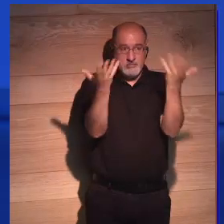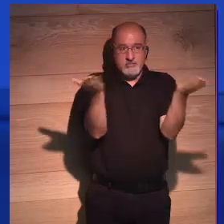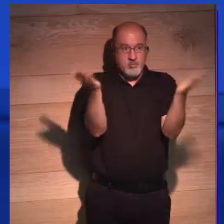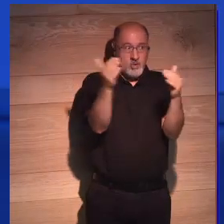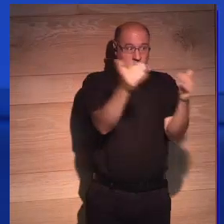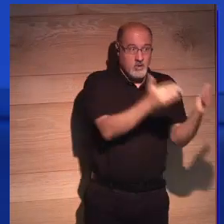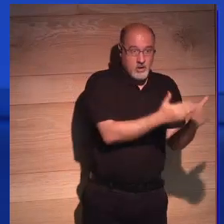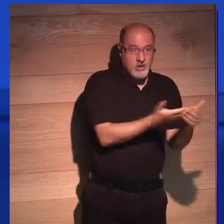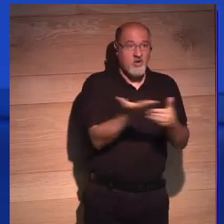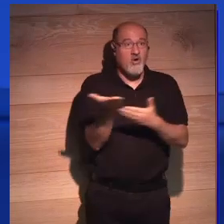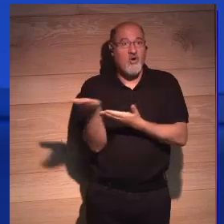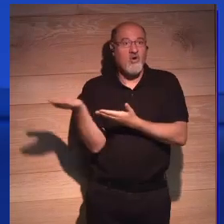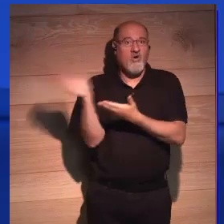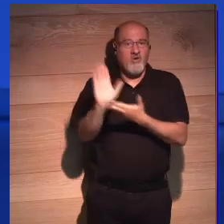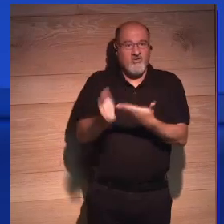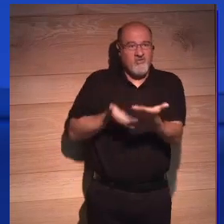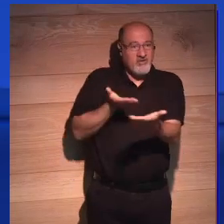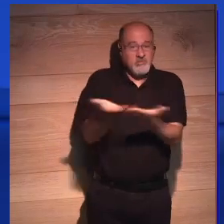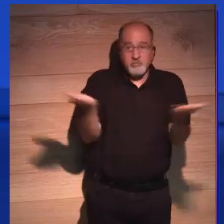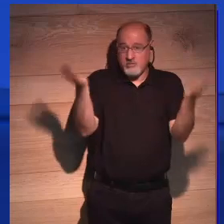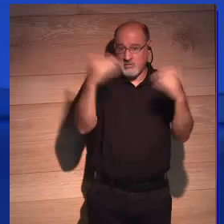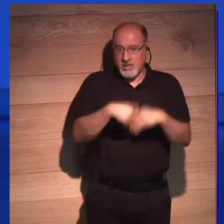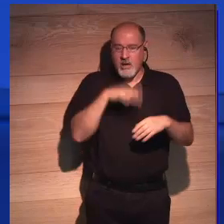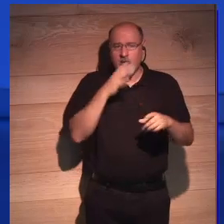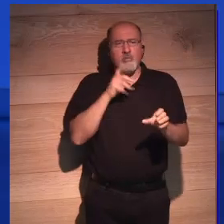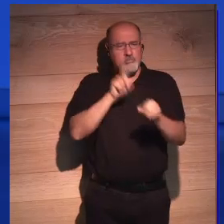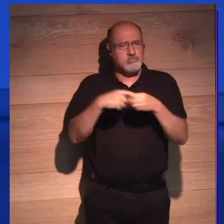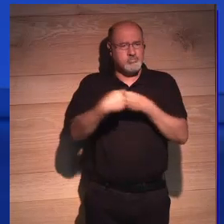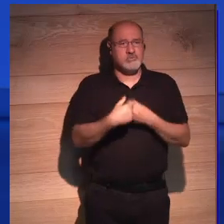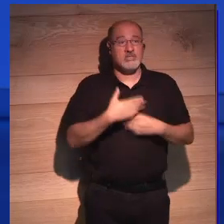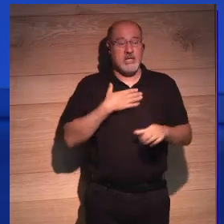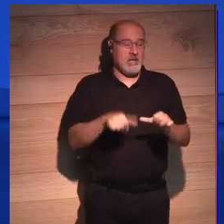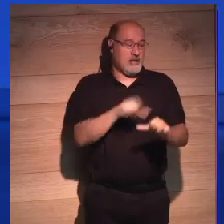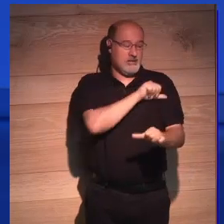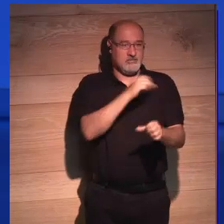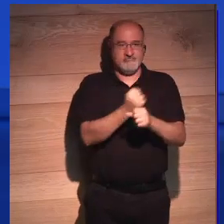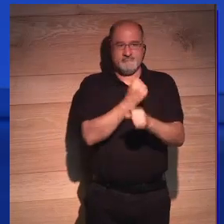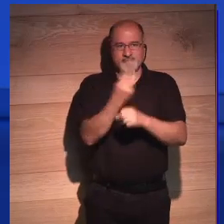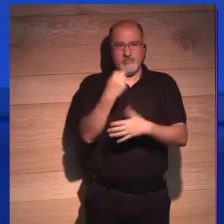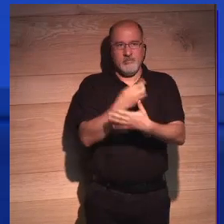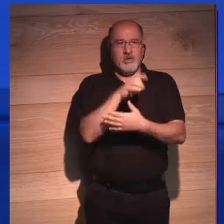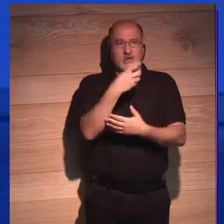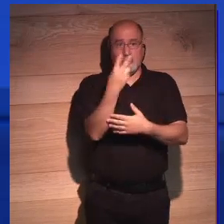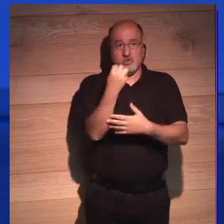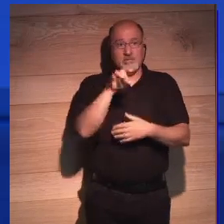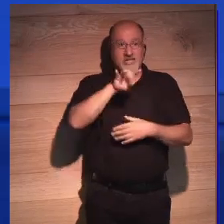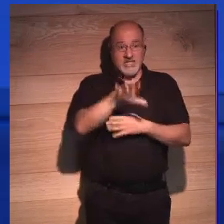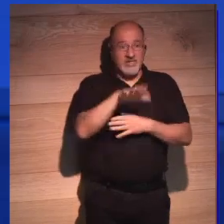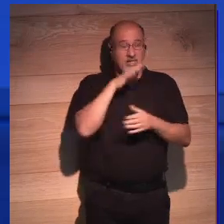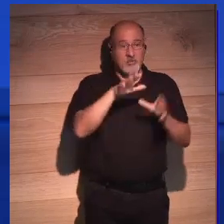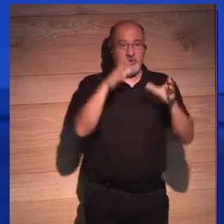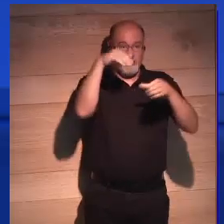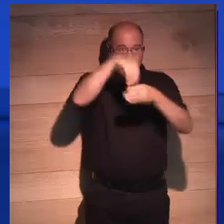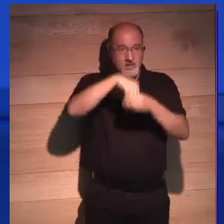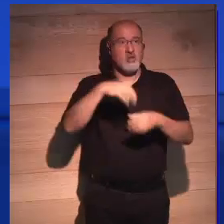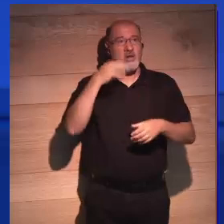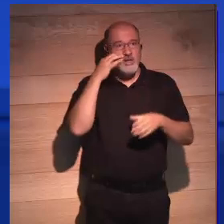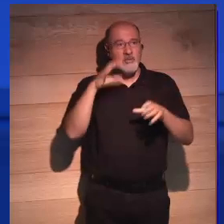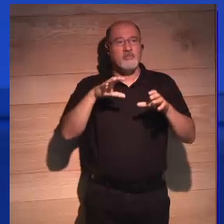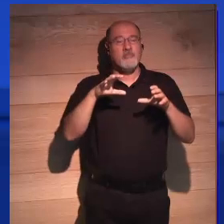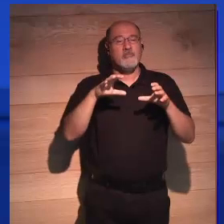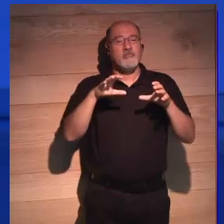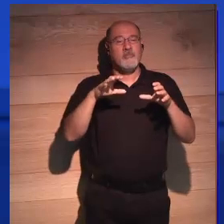growth. So that's how my background in VR started. I will give you a sneaky peek at actually how I discovered it later. Bit of an